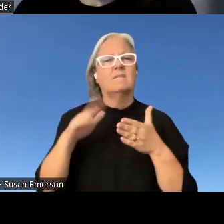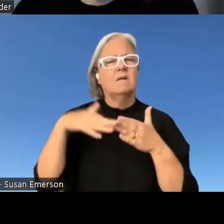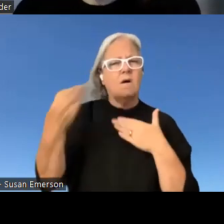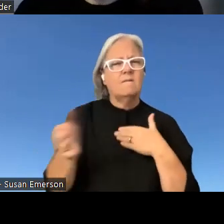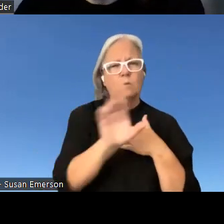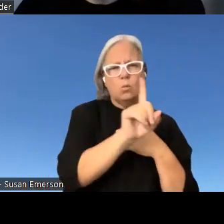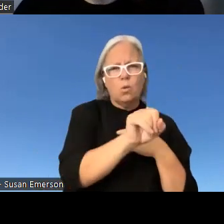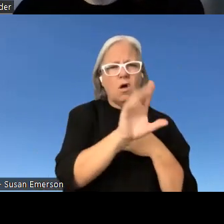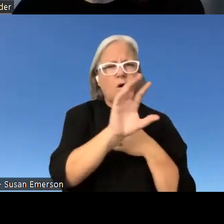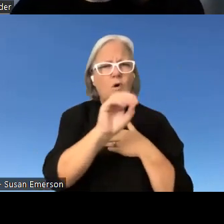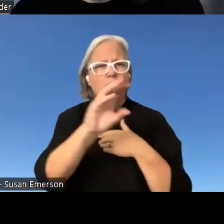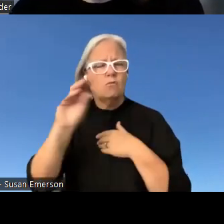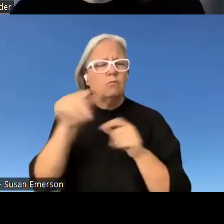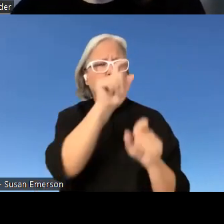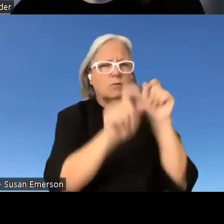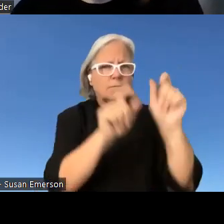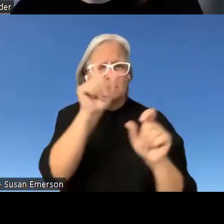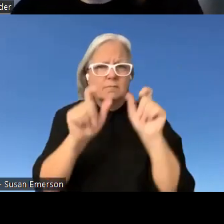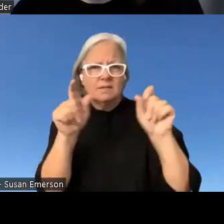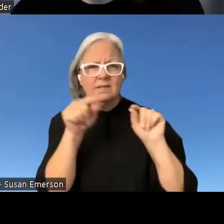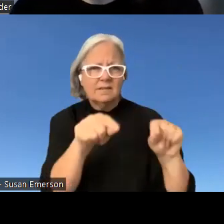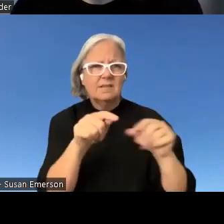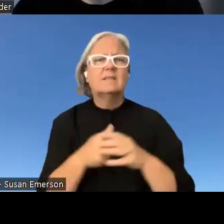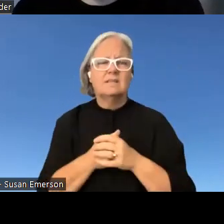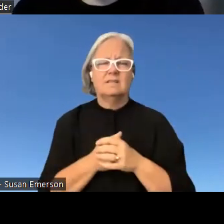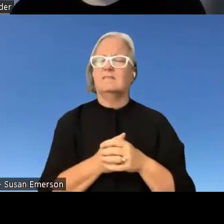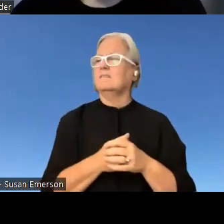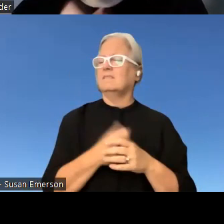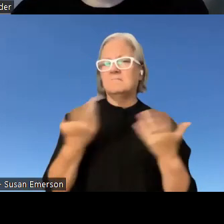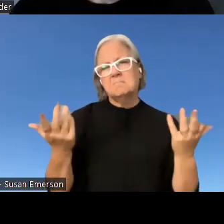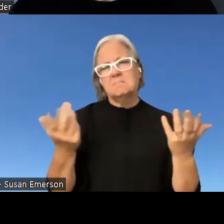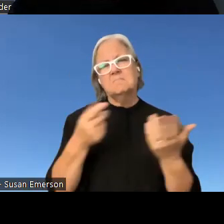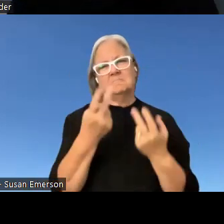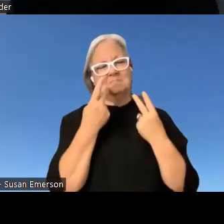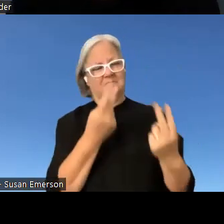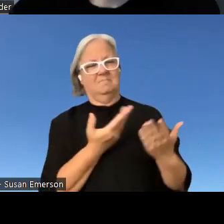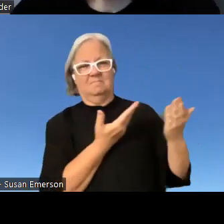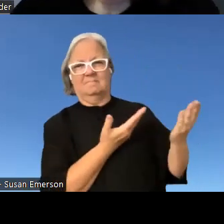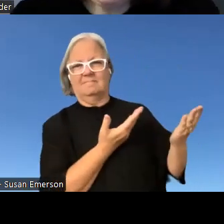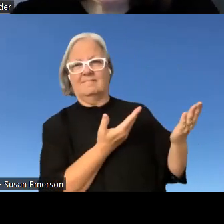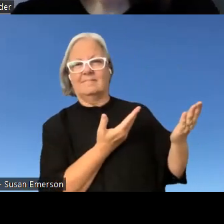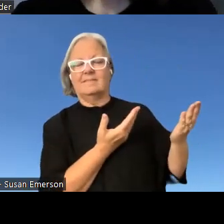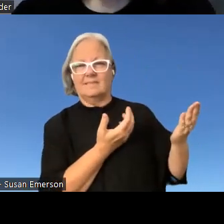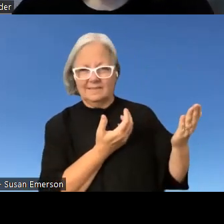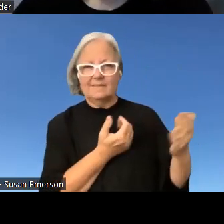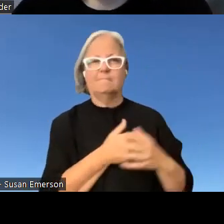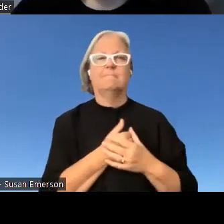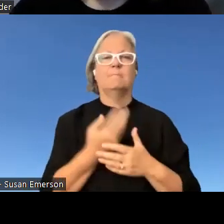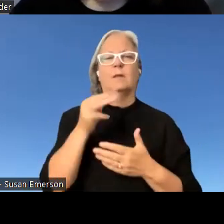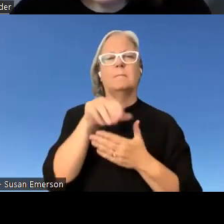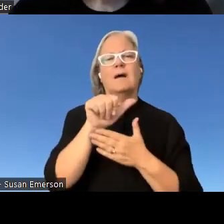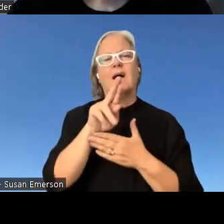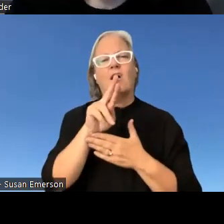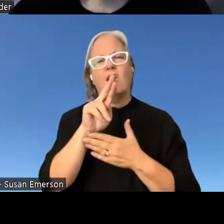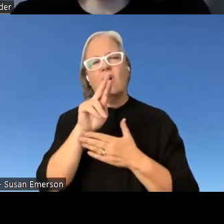impressions from the last conference, so some photos. So you can see on the first photo, Martin Essel and